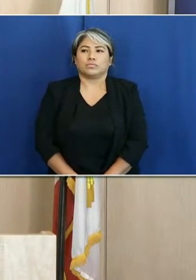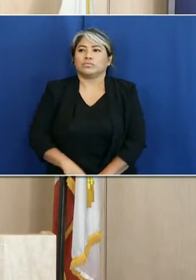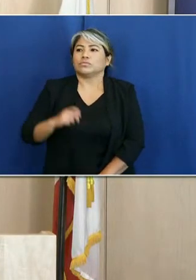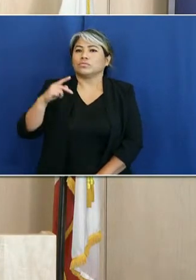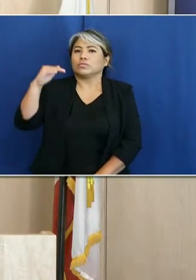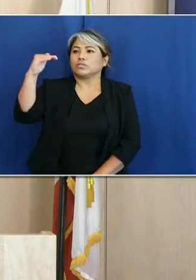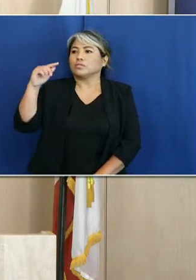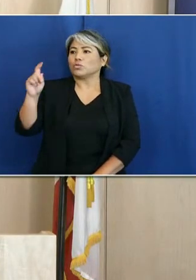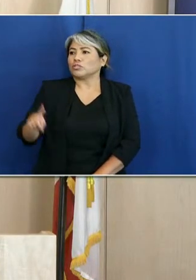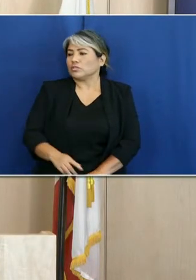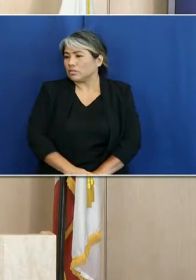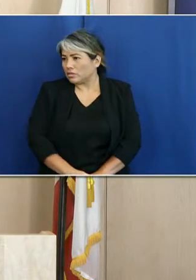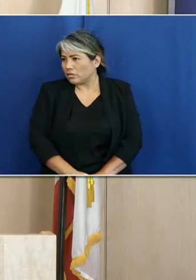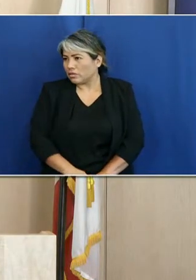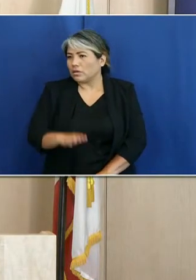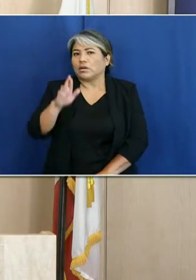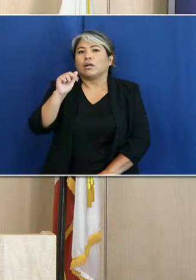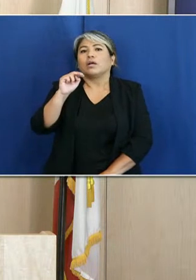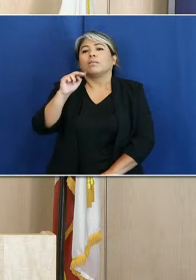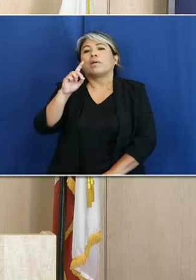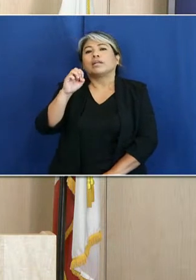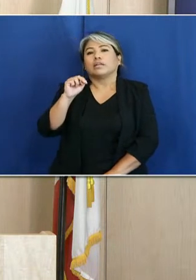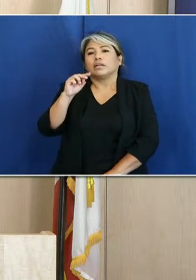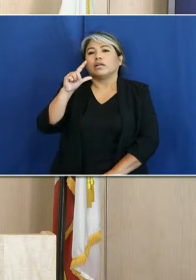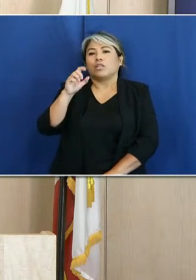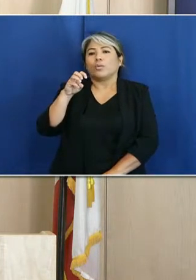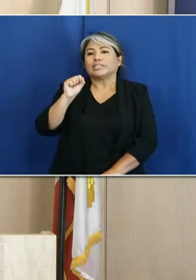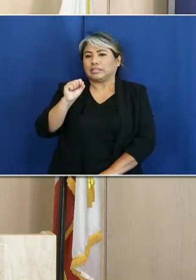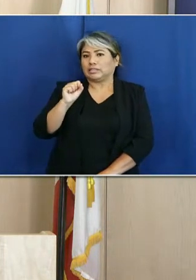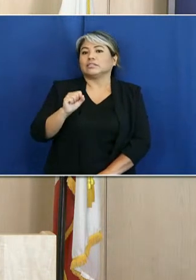Okay, next question. Next caller is Brandon Lewis, CBS 8.